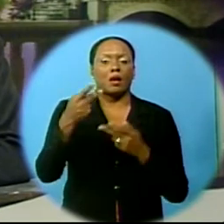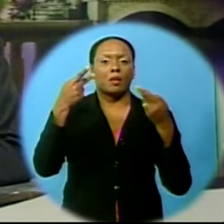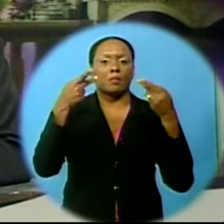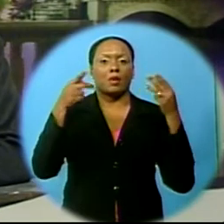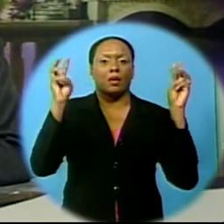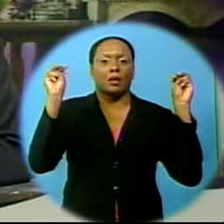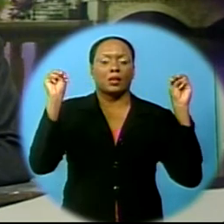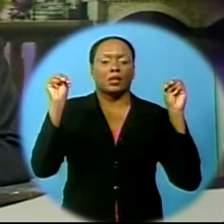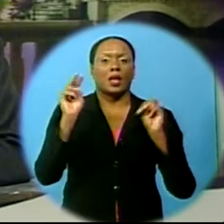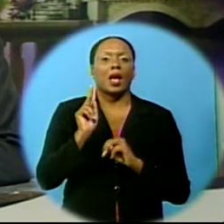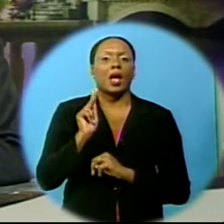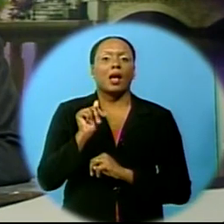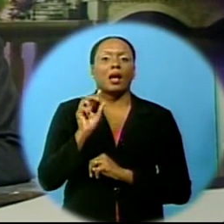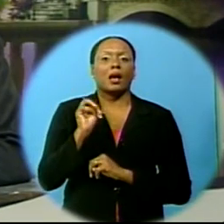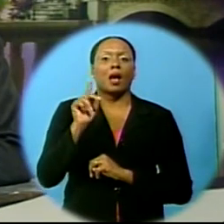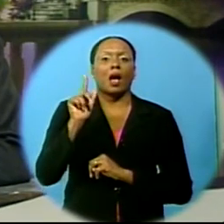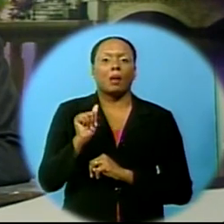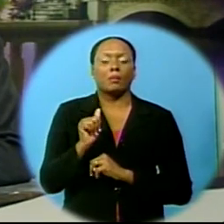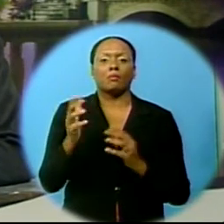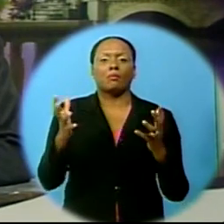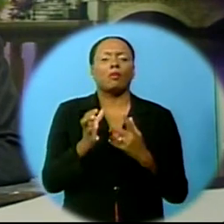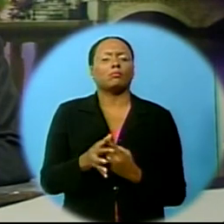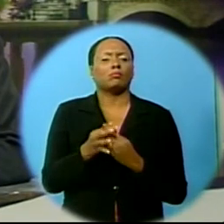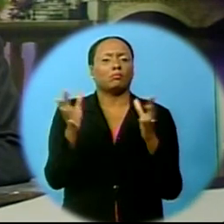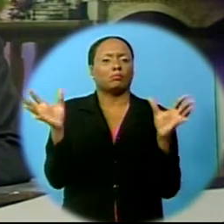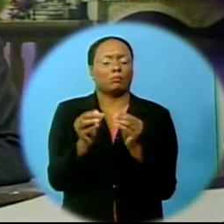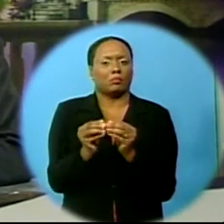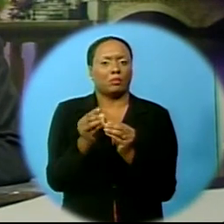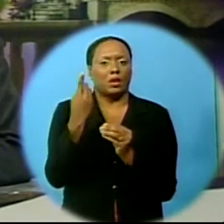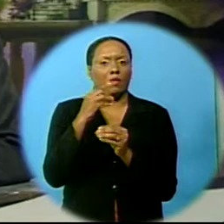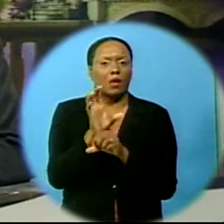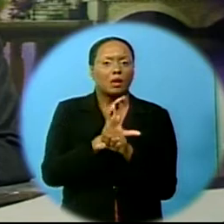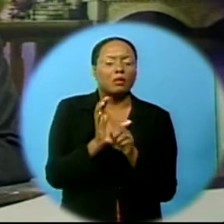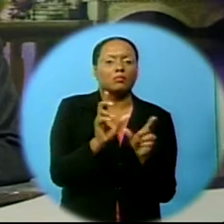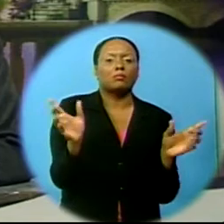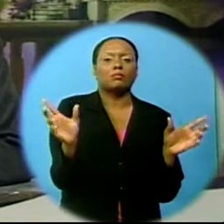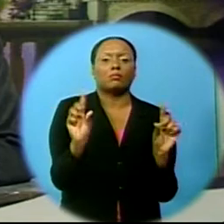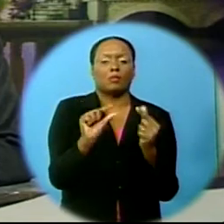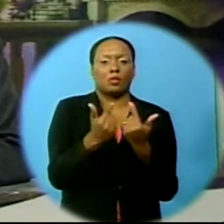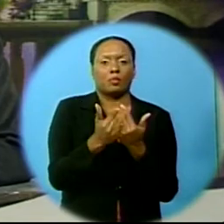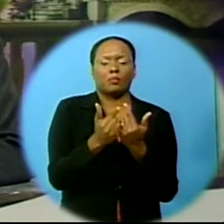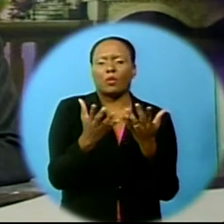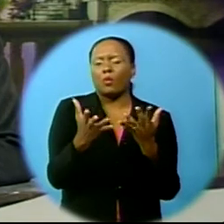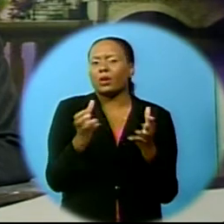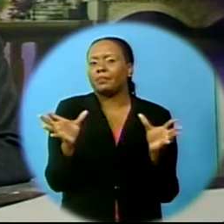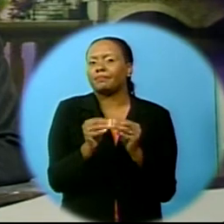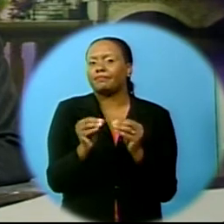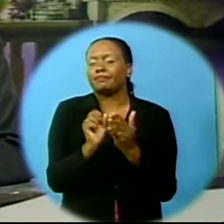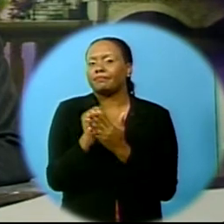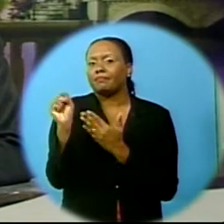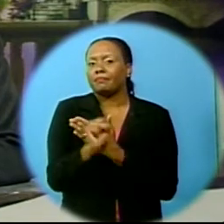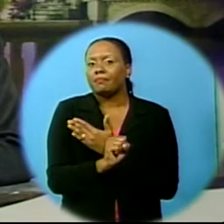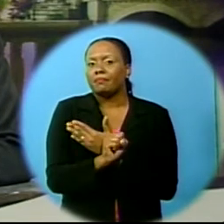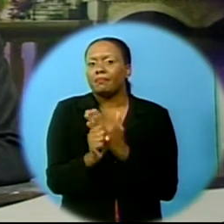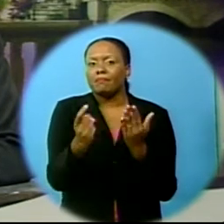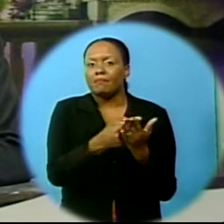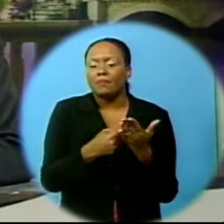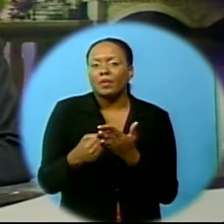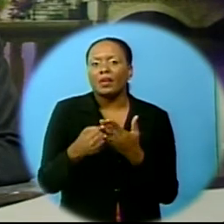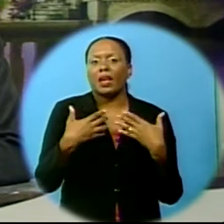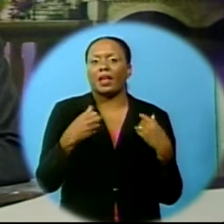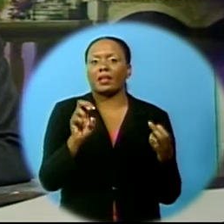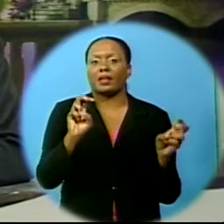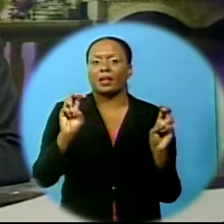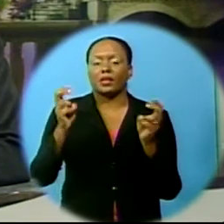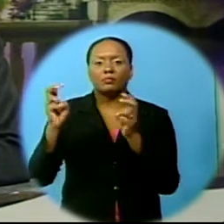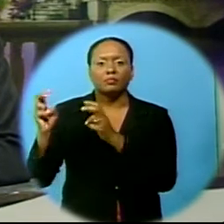Kamla Persad had called for the special meeting of the regional grouping back in September to discuss the public health issues. The primary